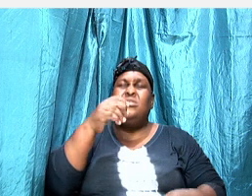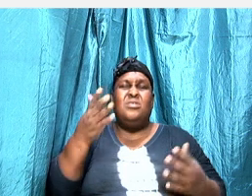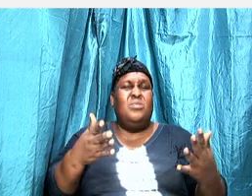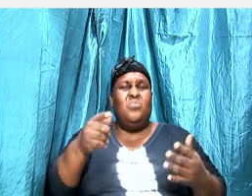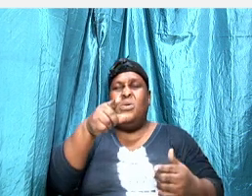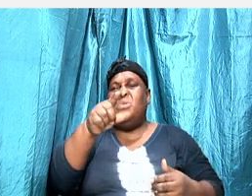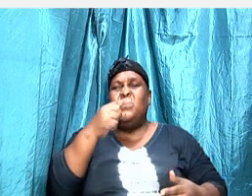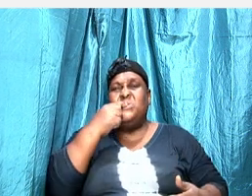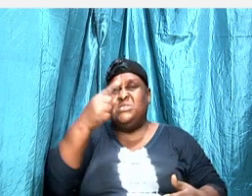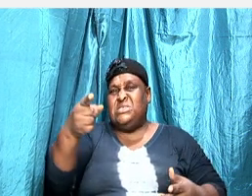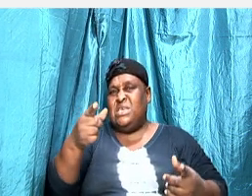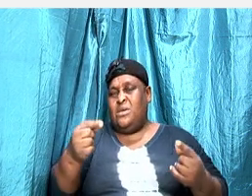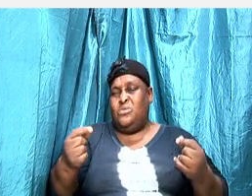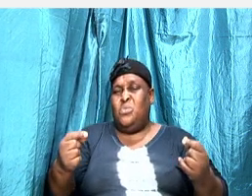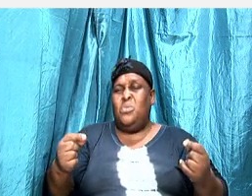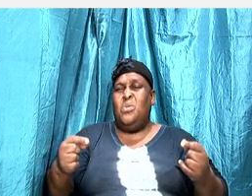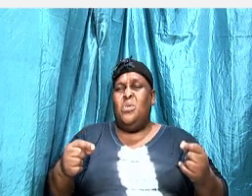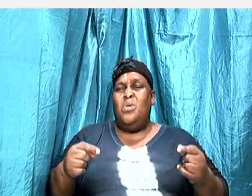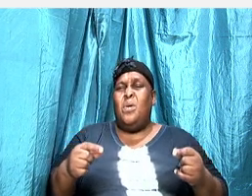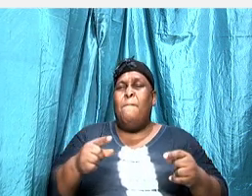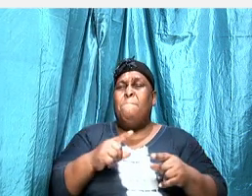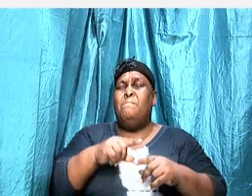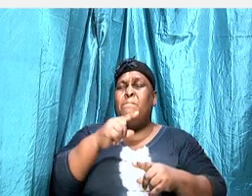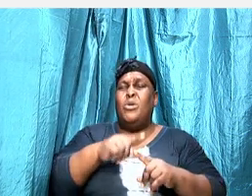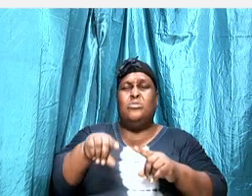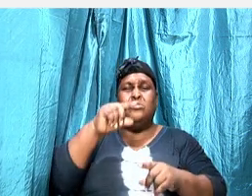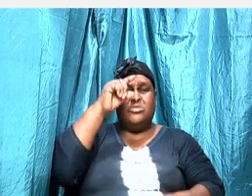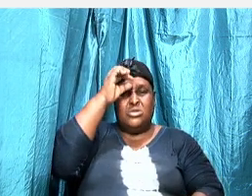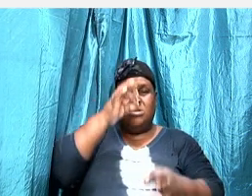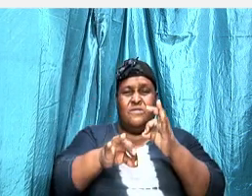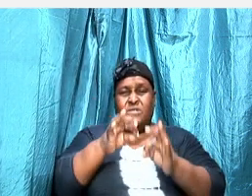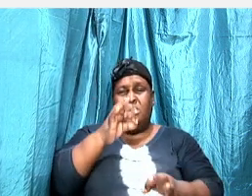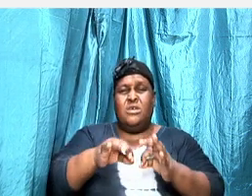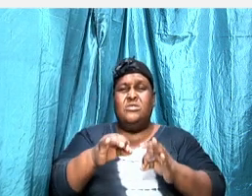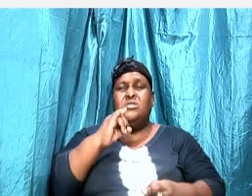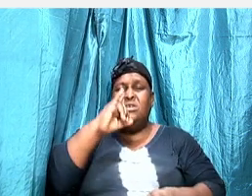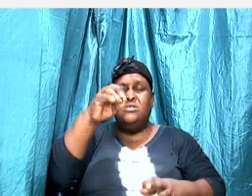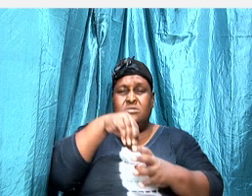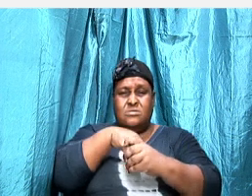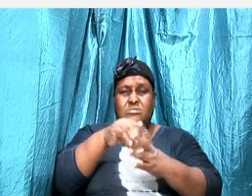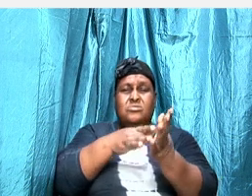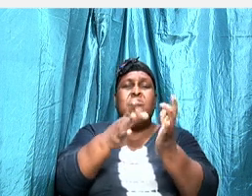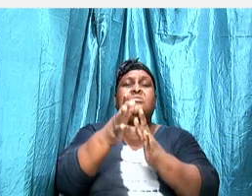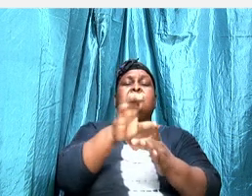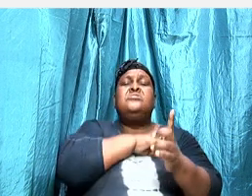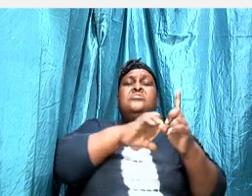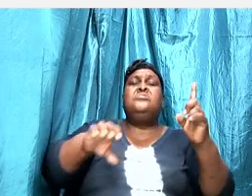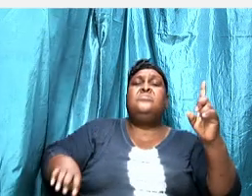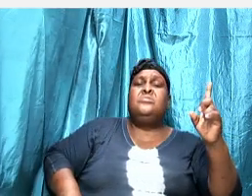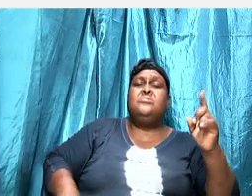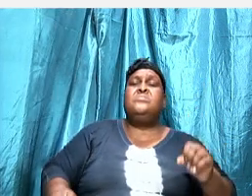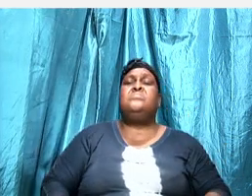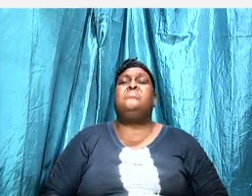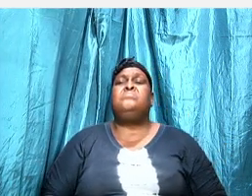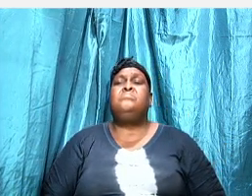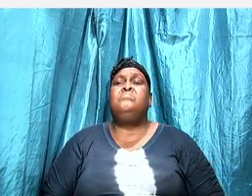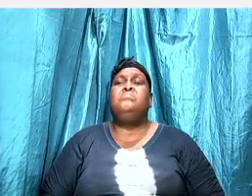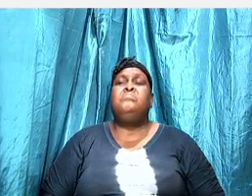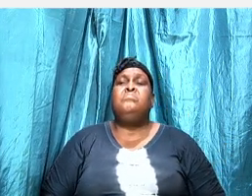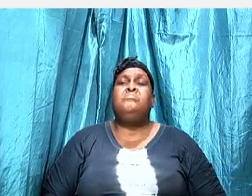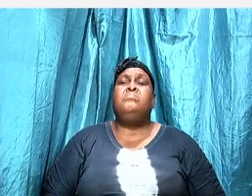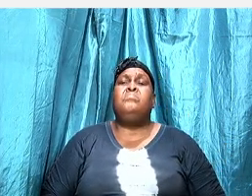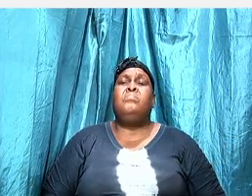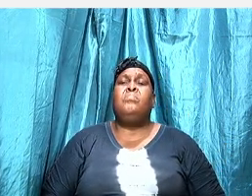but it is justification is in Jesus Christ. Therefore, we conclude, and